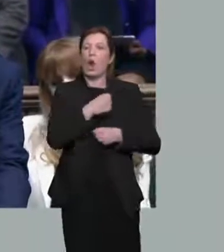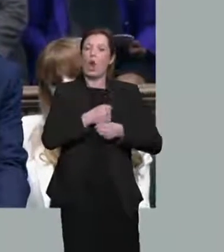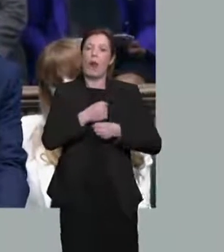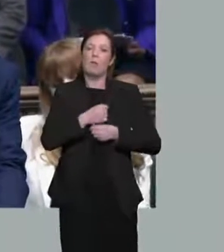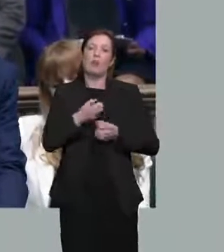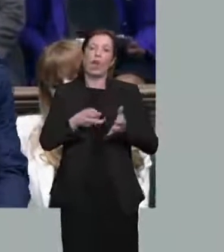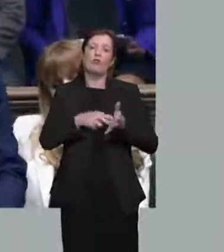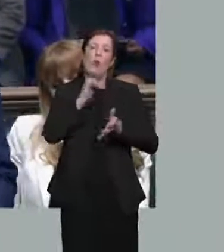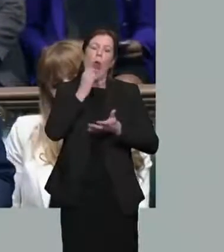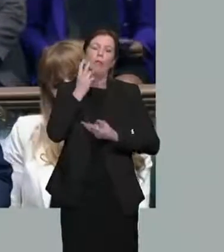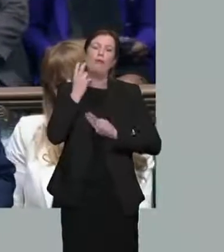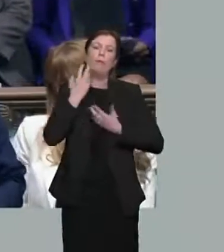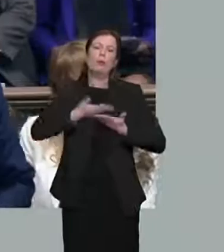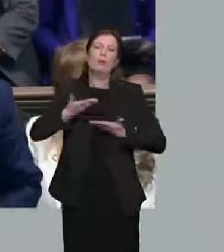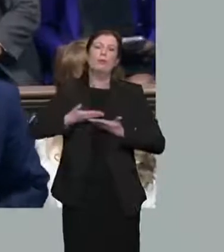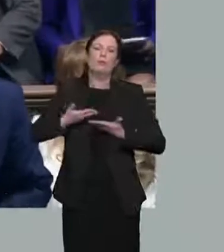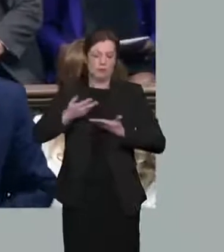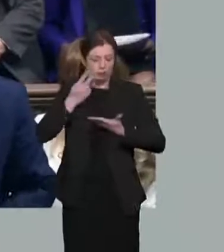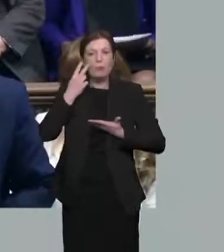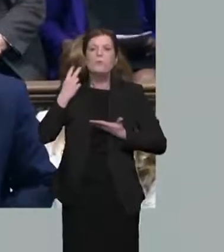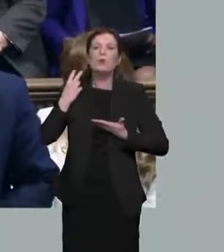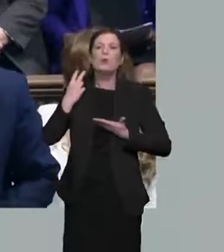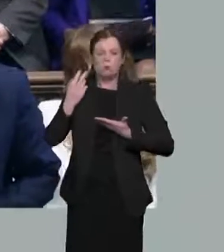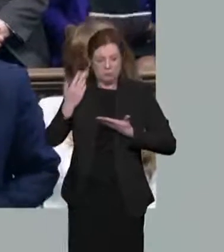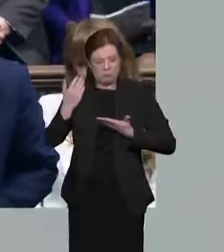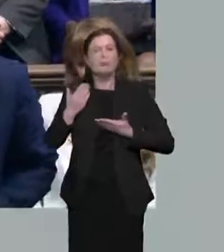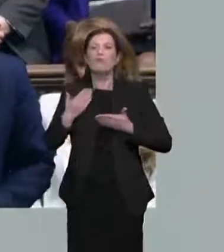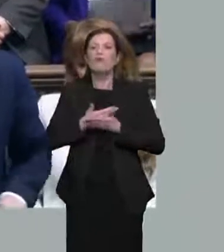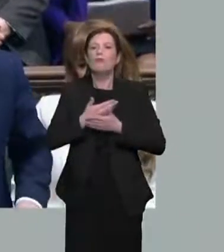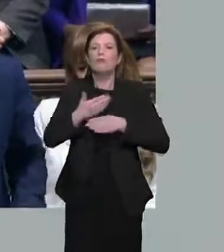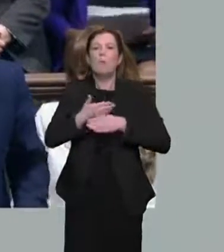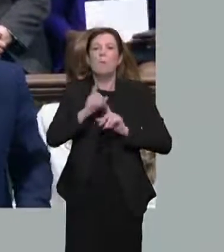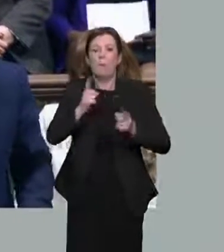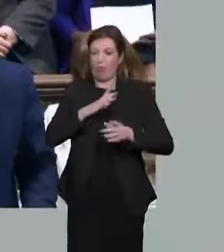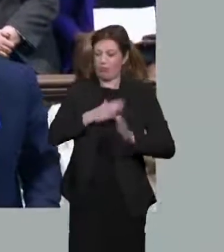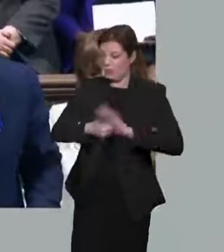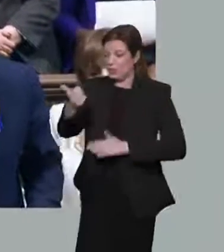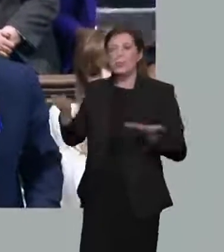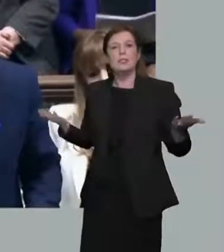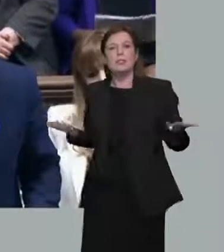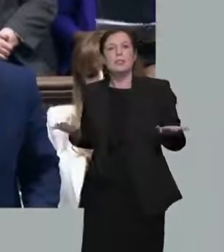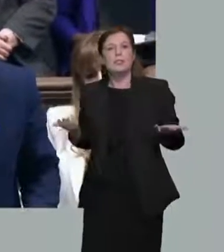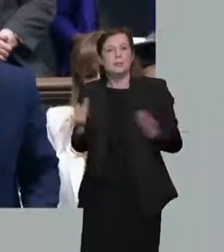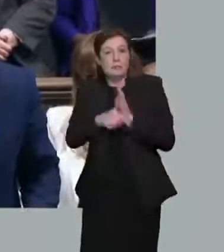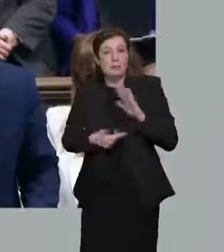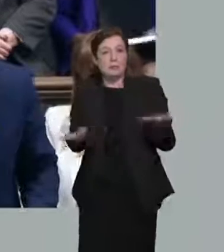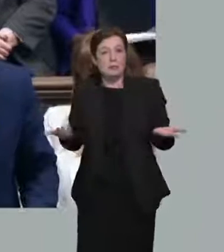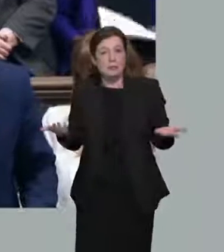these contracts, but reviews don't save jobs. Can the Prime Minister